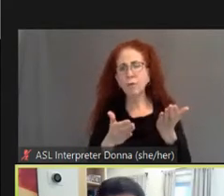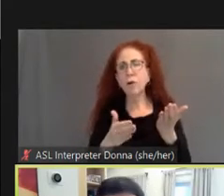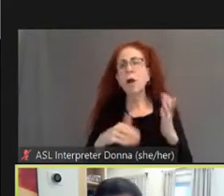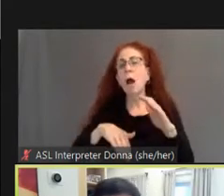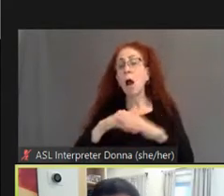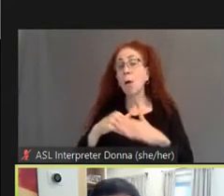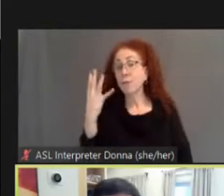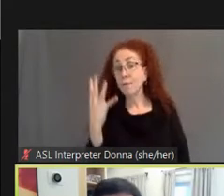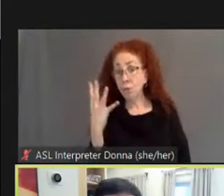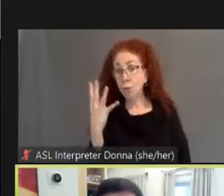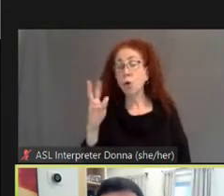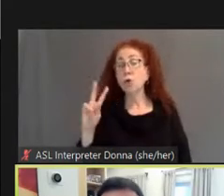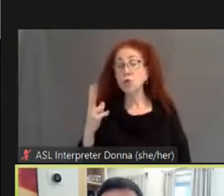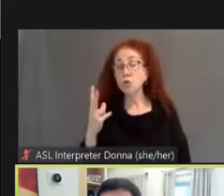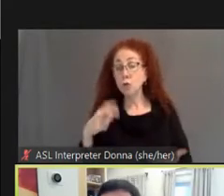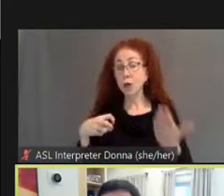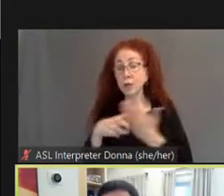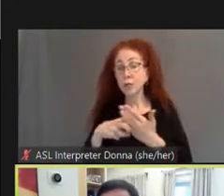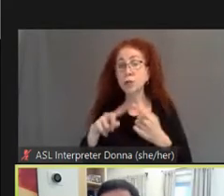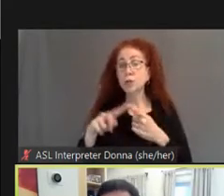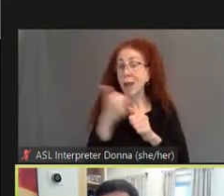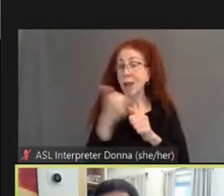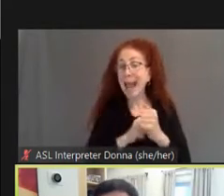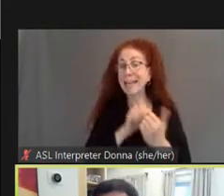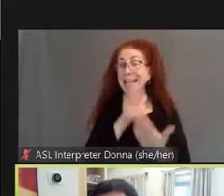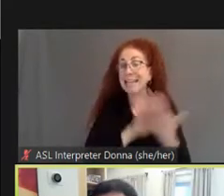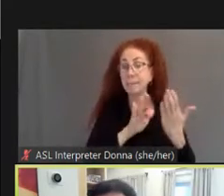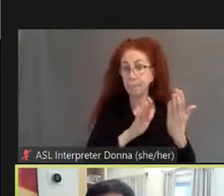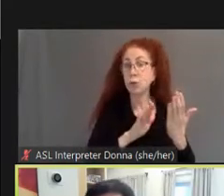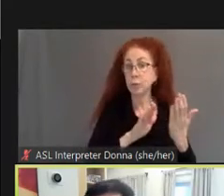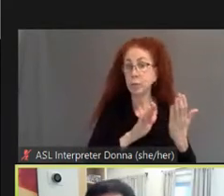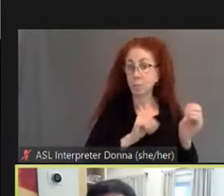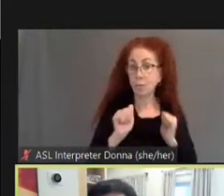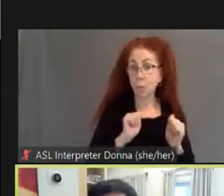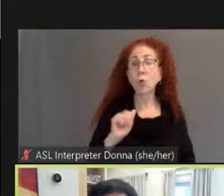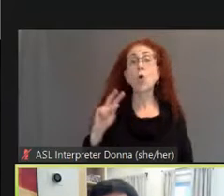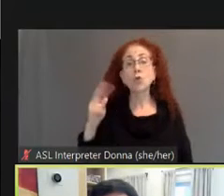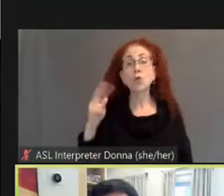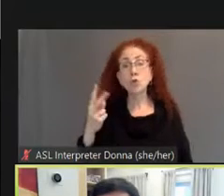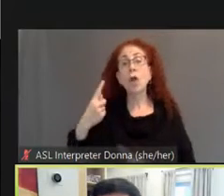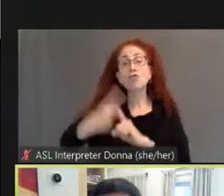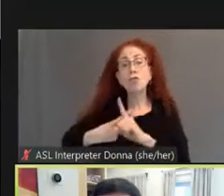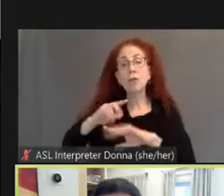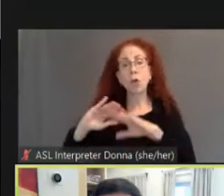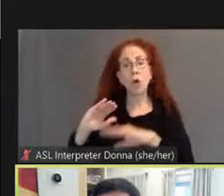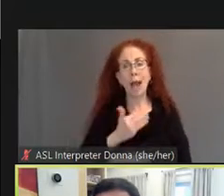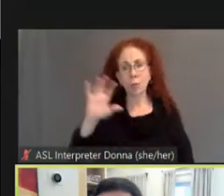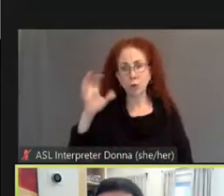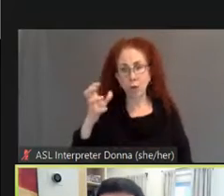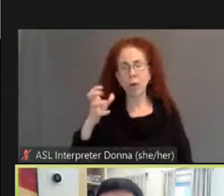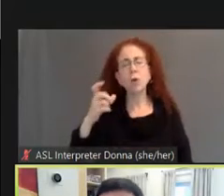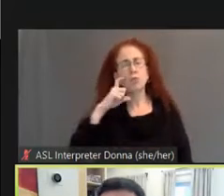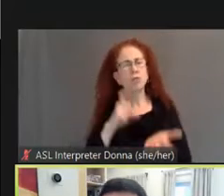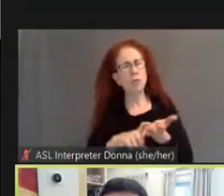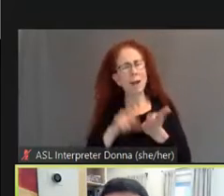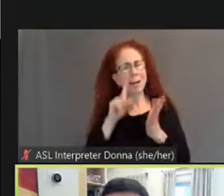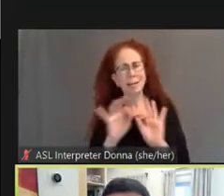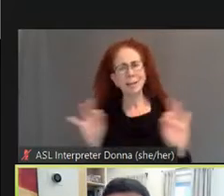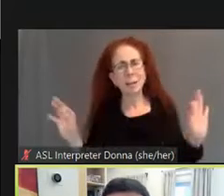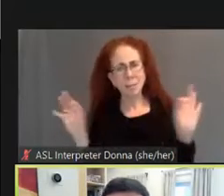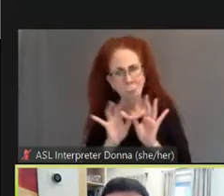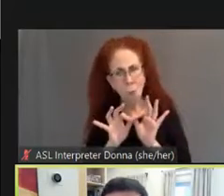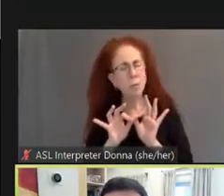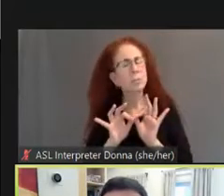any in-person performance and also $2 rentals to anything on the channel. We recognize that it's important and